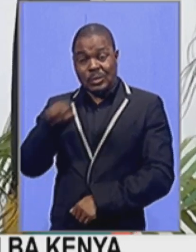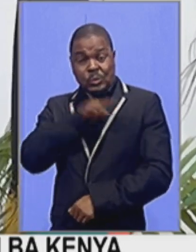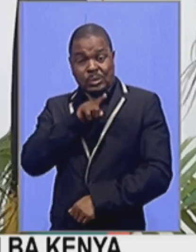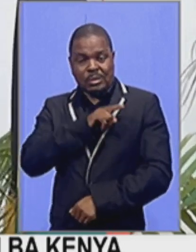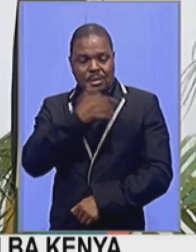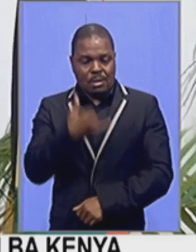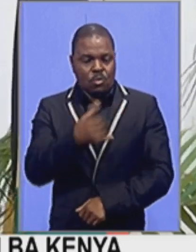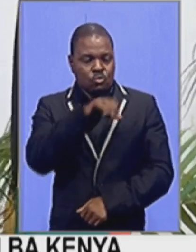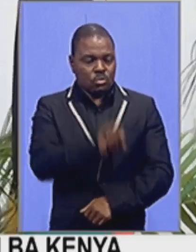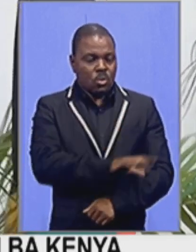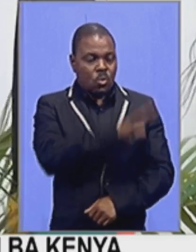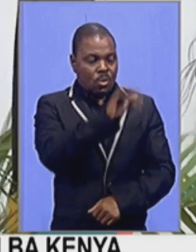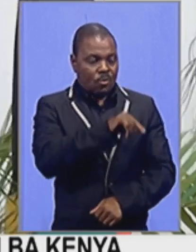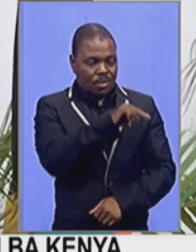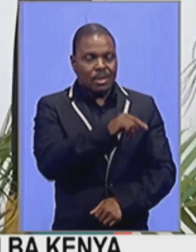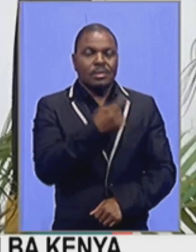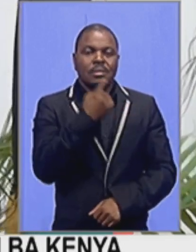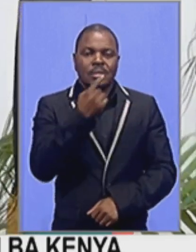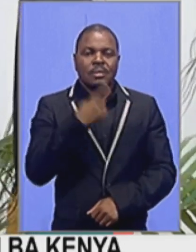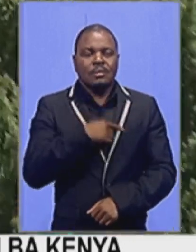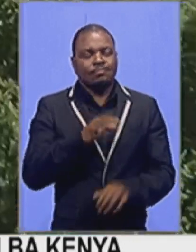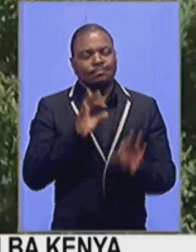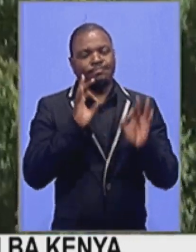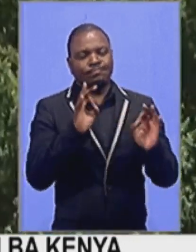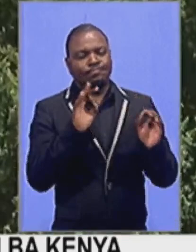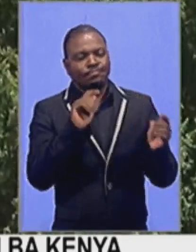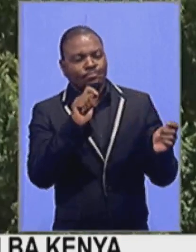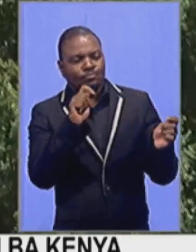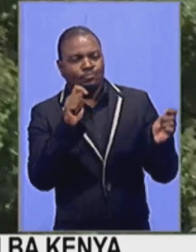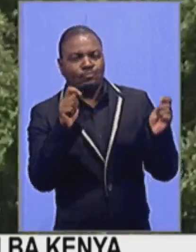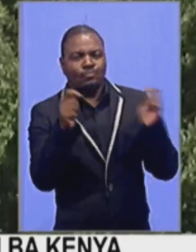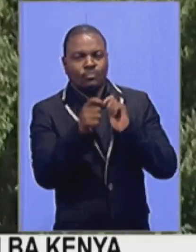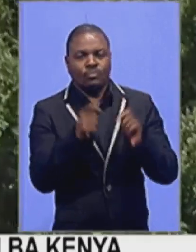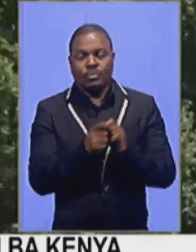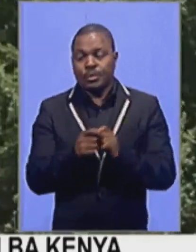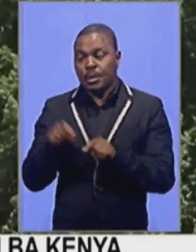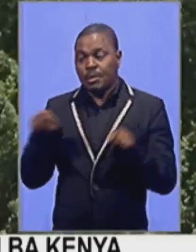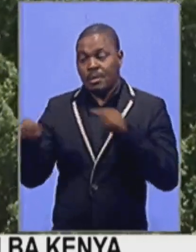South Africa is talking about just transition. Afrika borwa le Kenya di